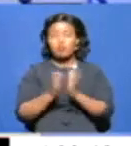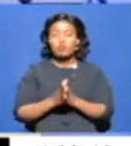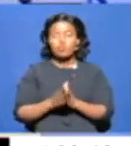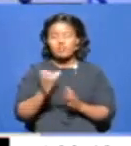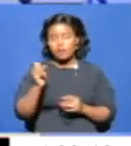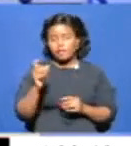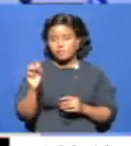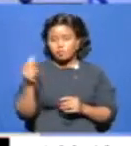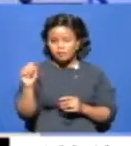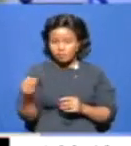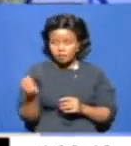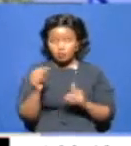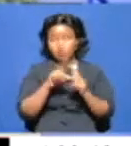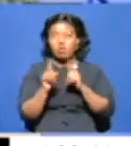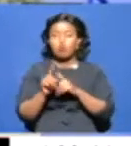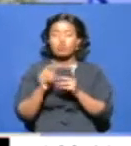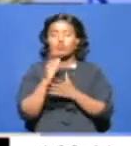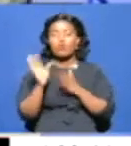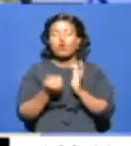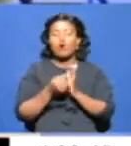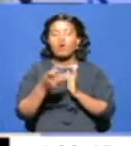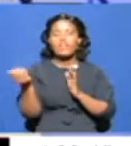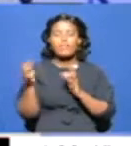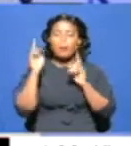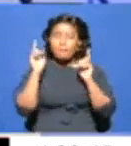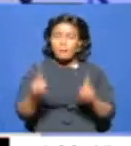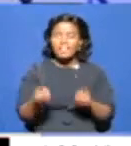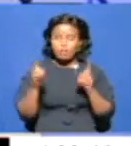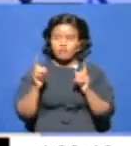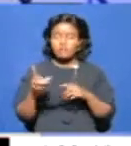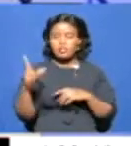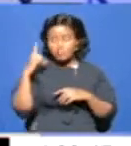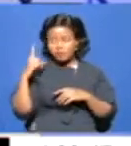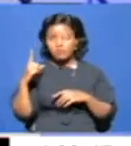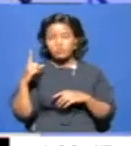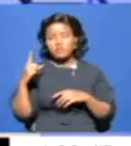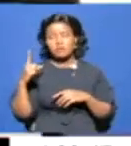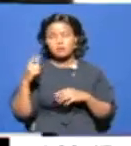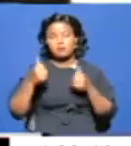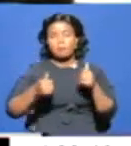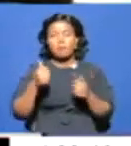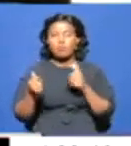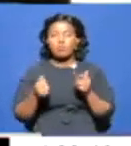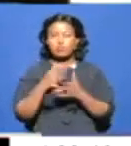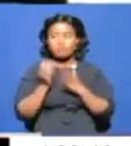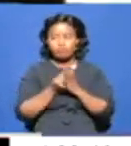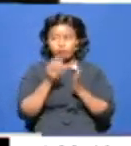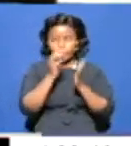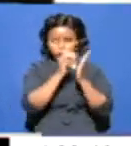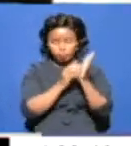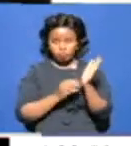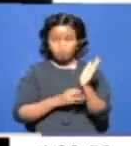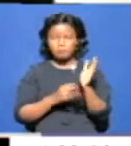Convention and other mandatory regulations that are in place. Kenya